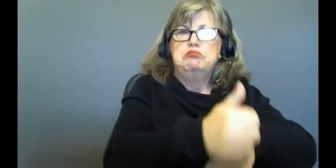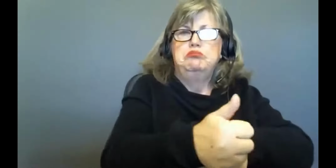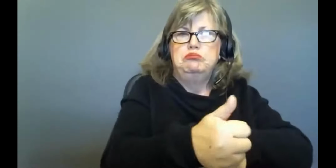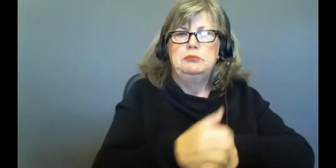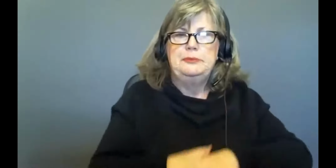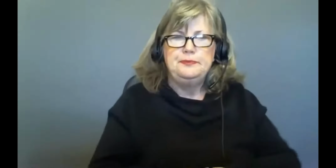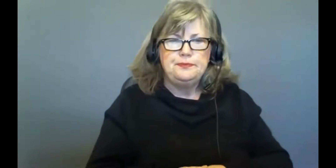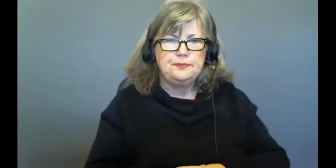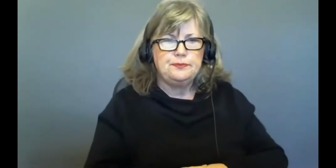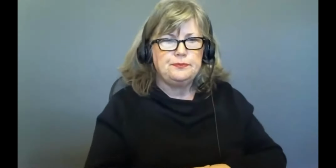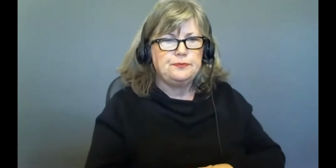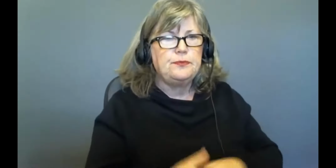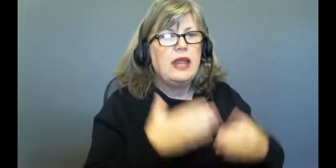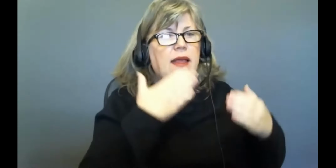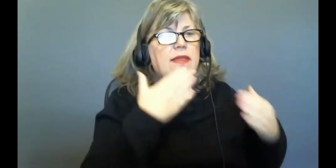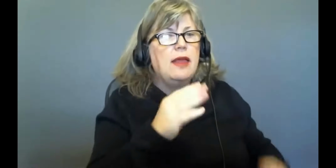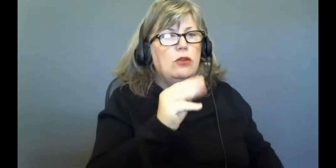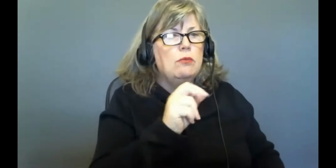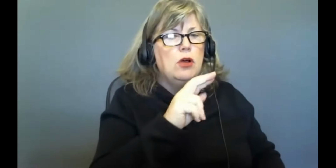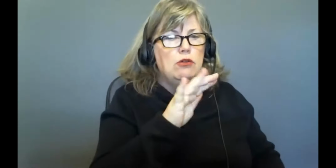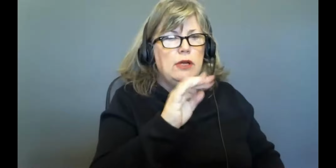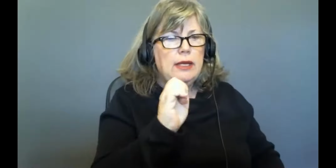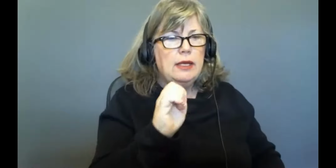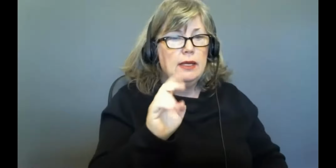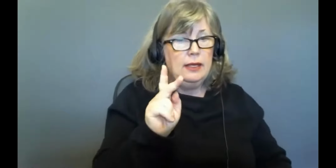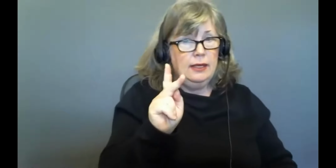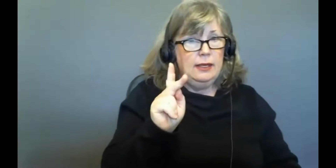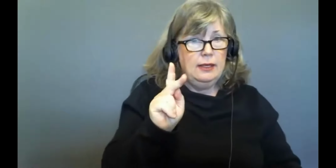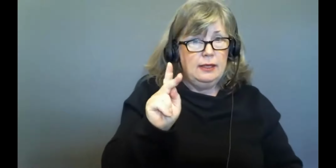Thank you, Marie. And Karen, would you like to comment?